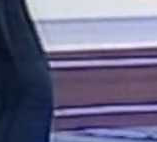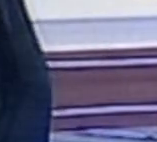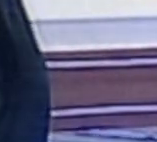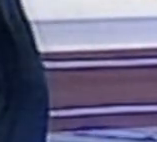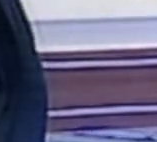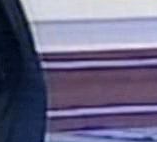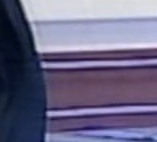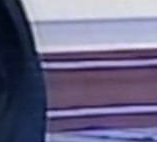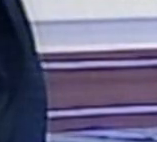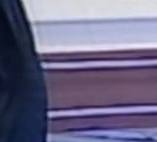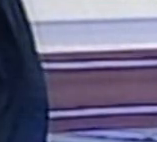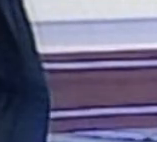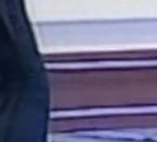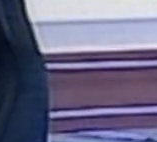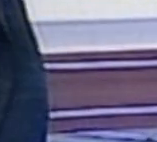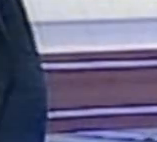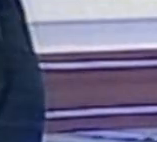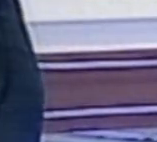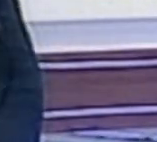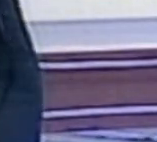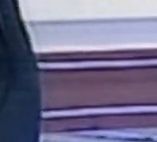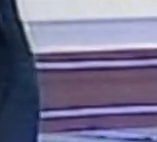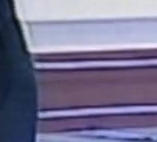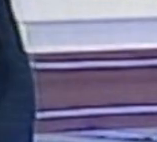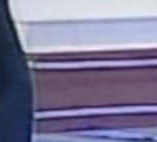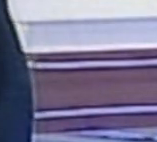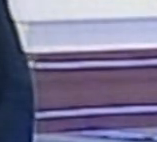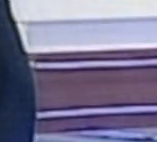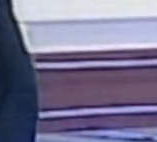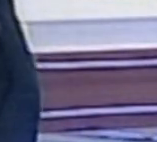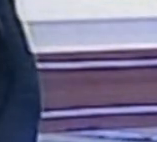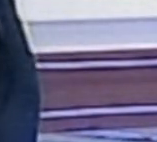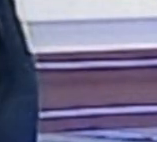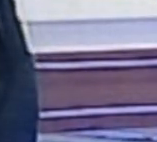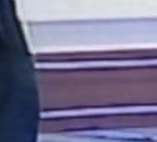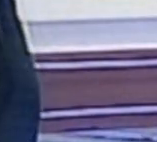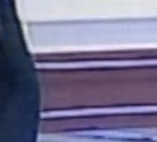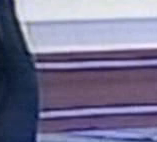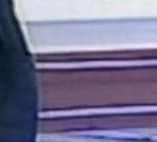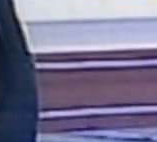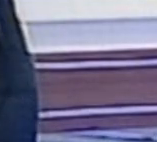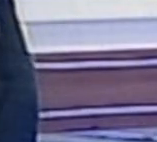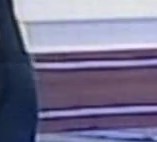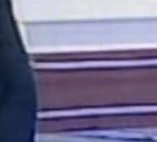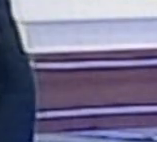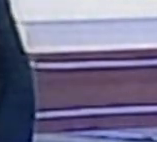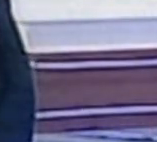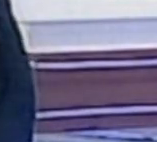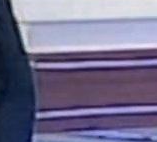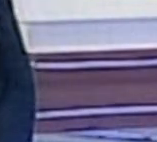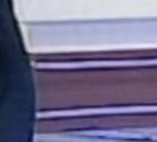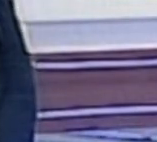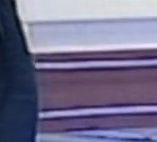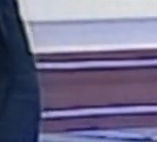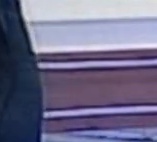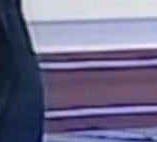Well, it's time to wind up the bulletin tonight, but not before we give you the poll results of our big question tonight. We did ask you whether you think, you support